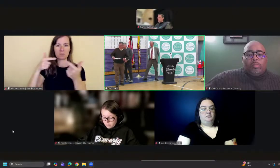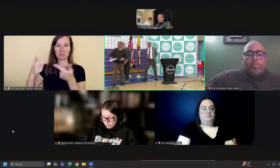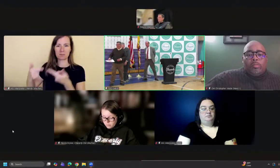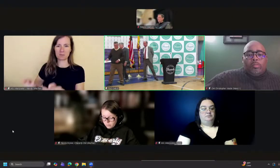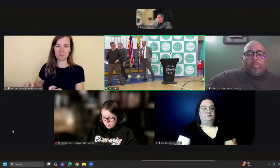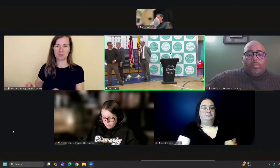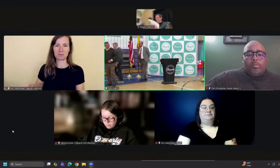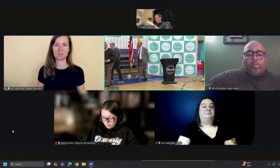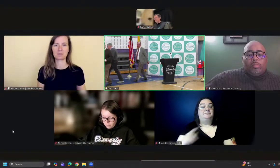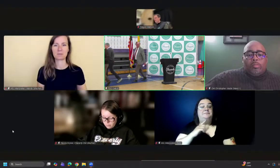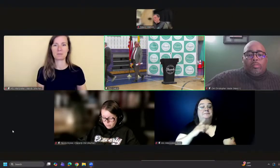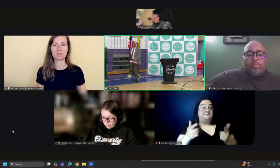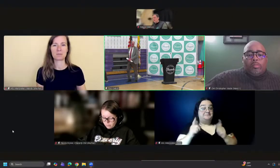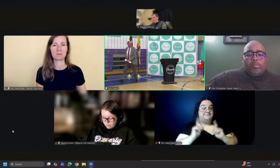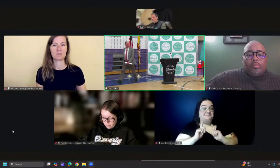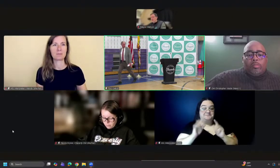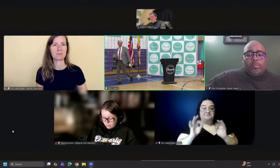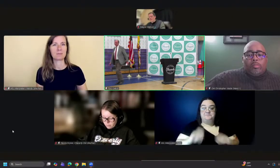Great.